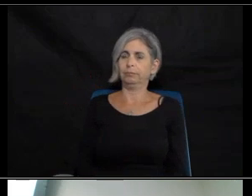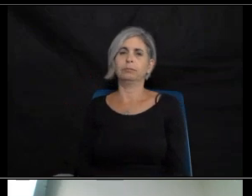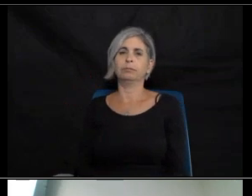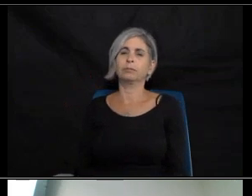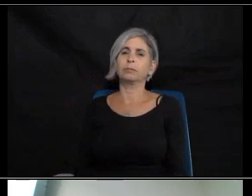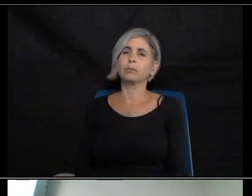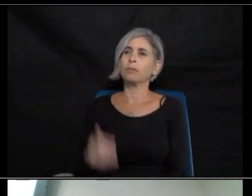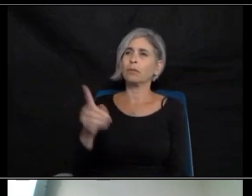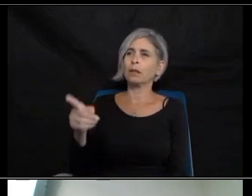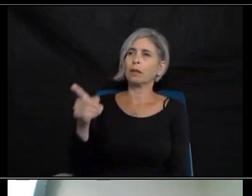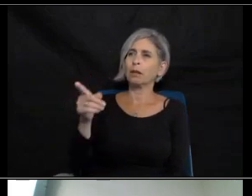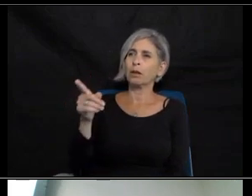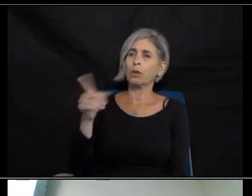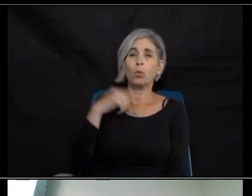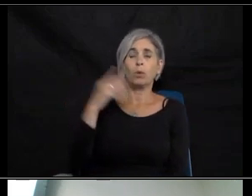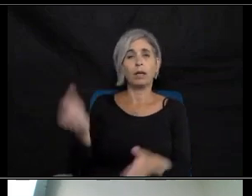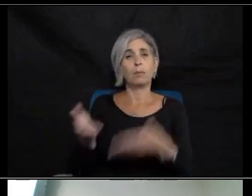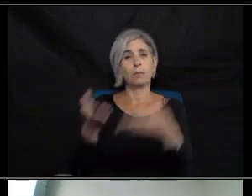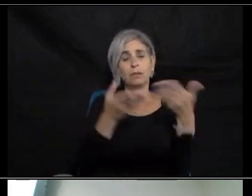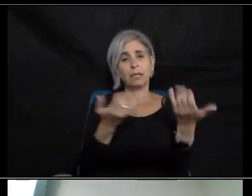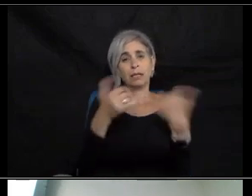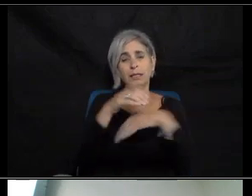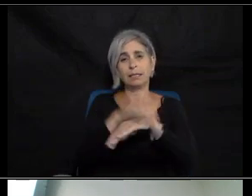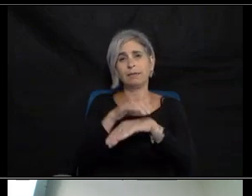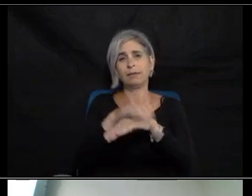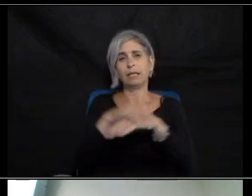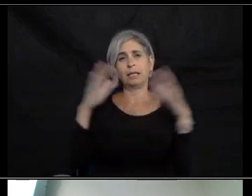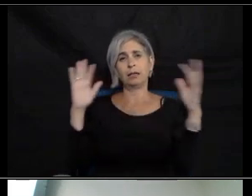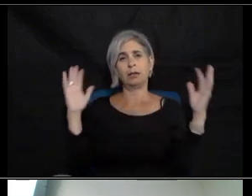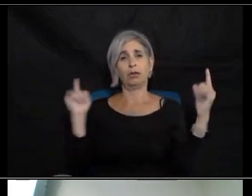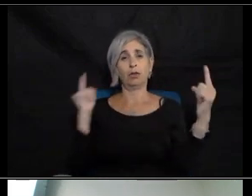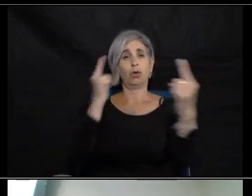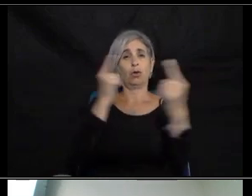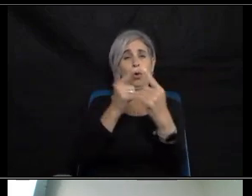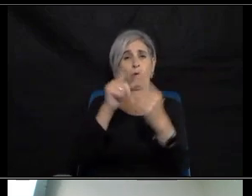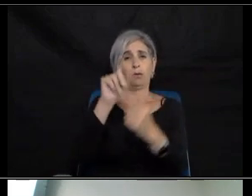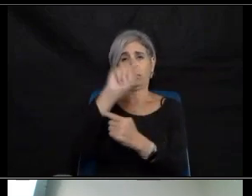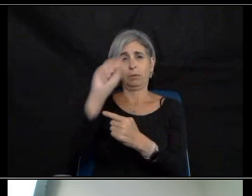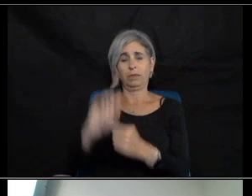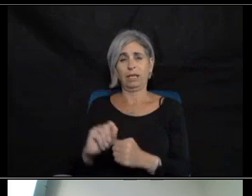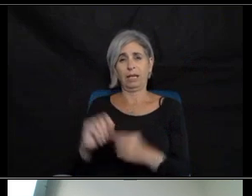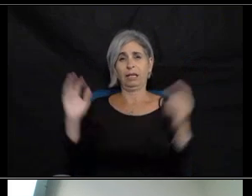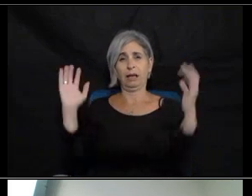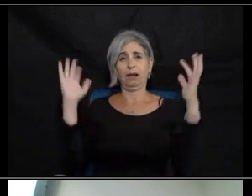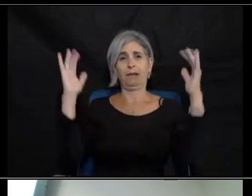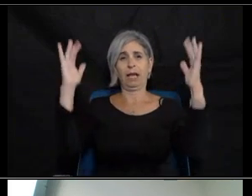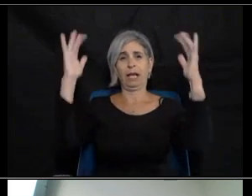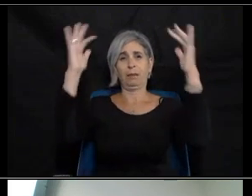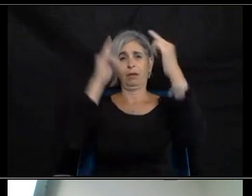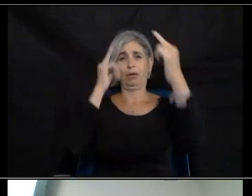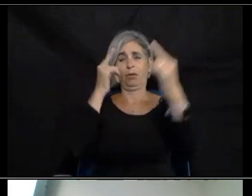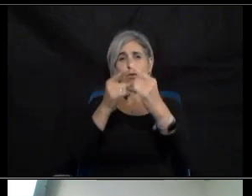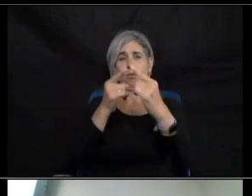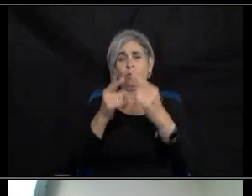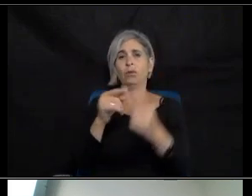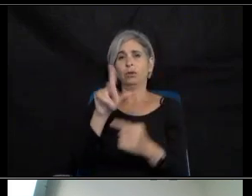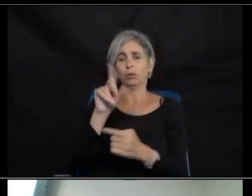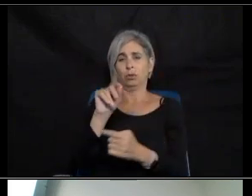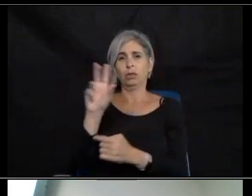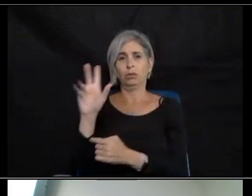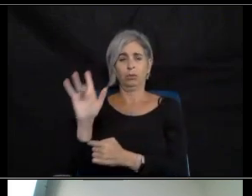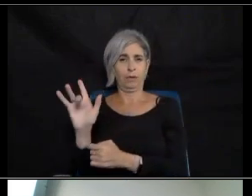The resolution we're presenting this evening is to adopt a canopy goal of 20% by 2035 and launch a tree planting campaign.